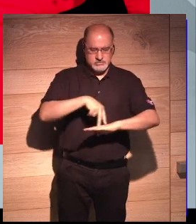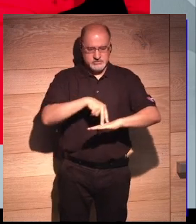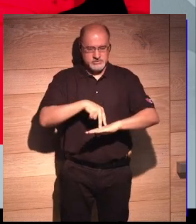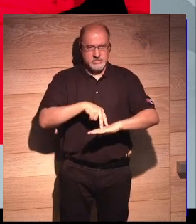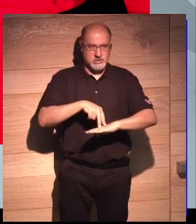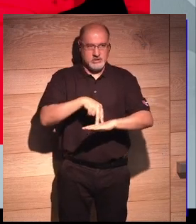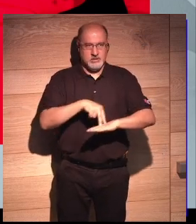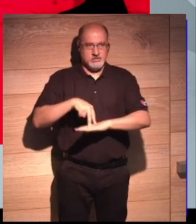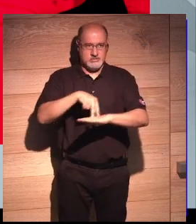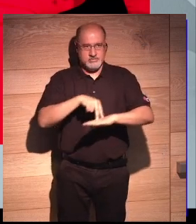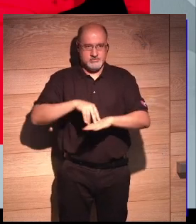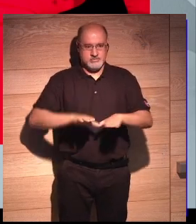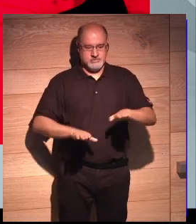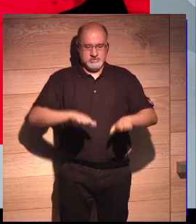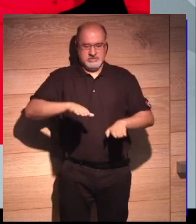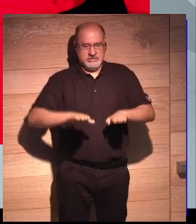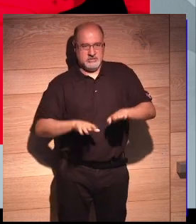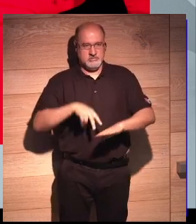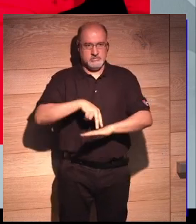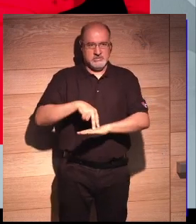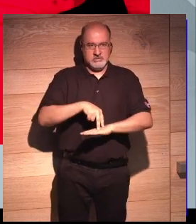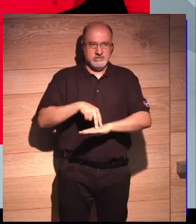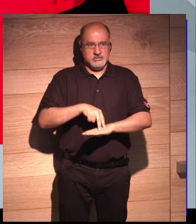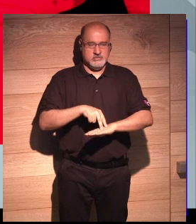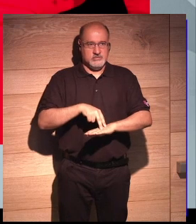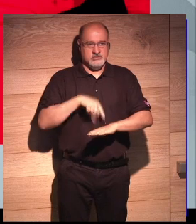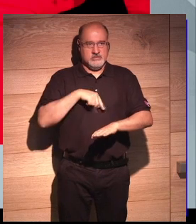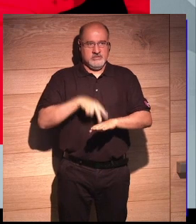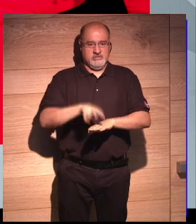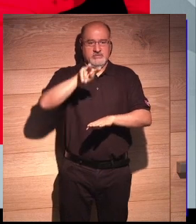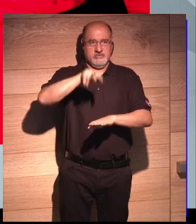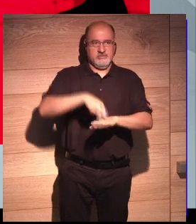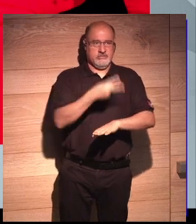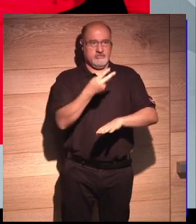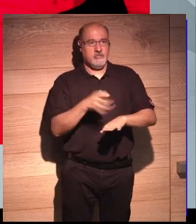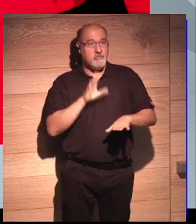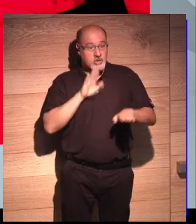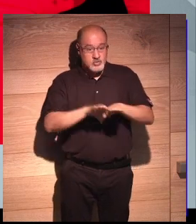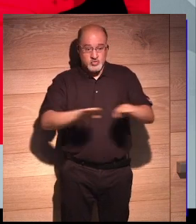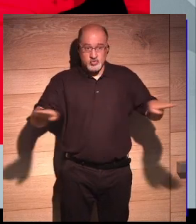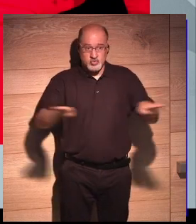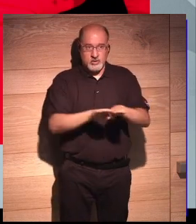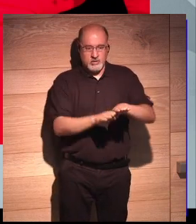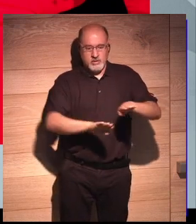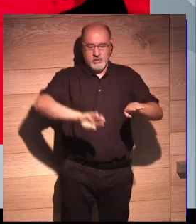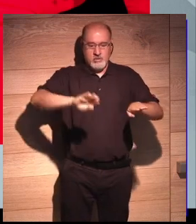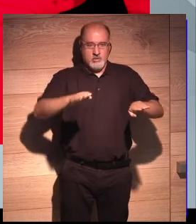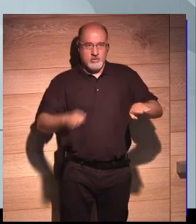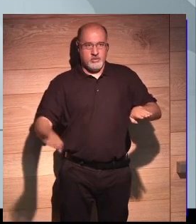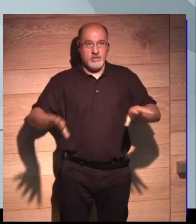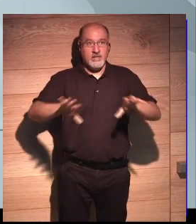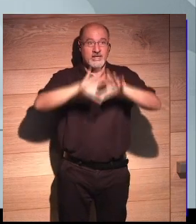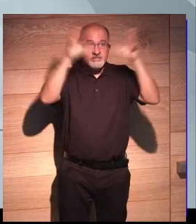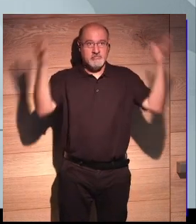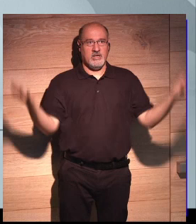a ripple made in space. And this was a way of seeing each other in VR, but also to slow